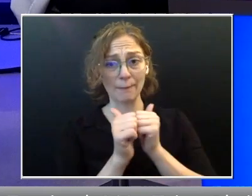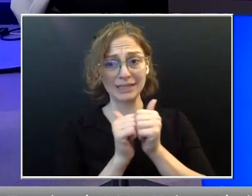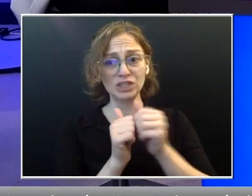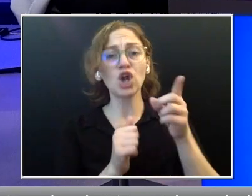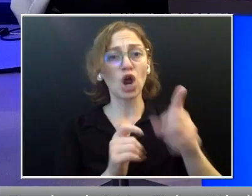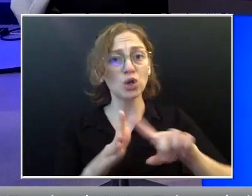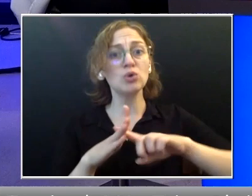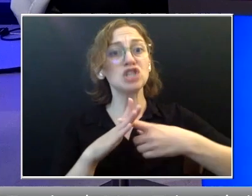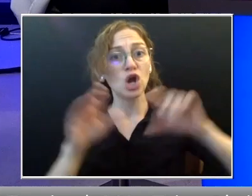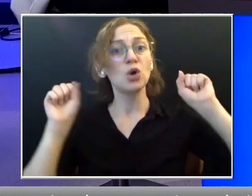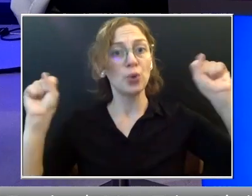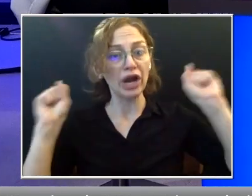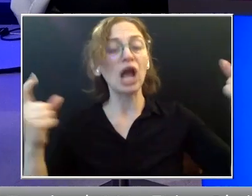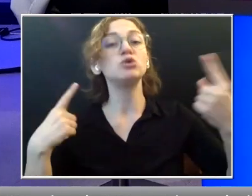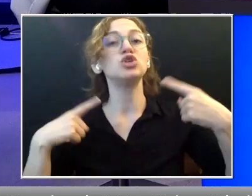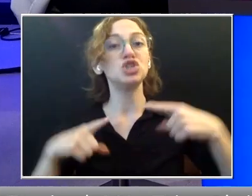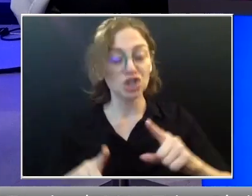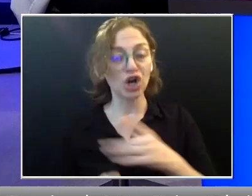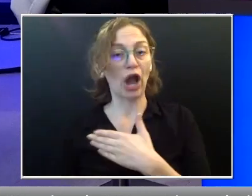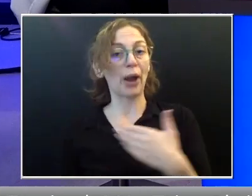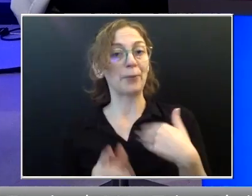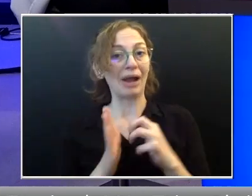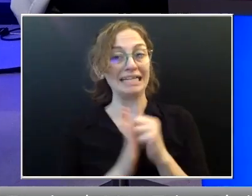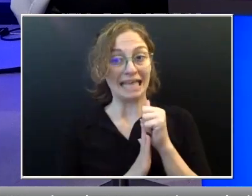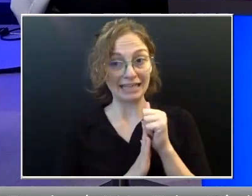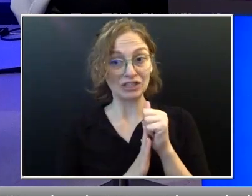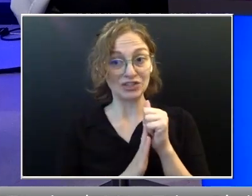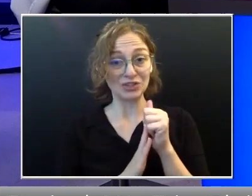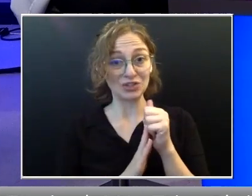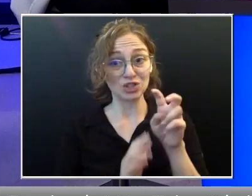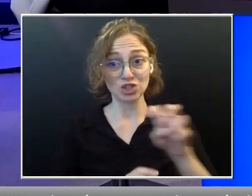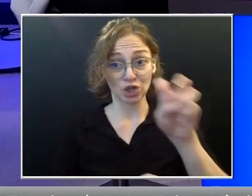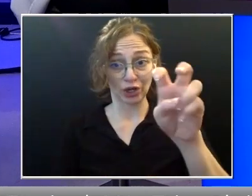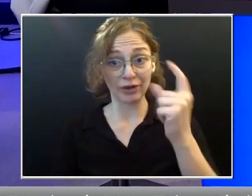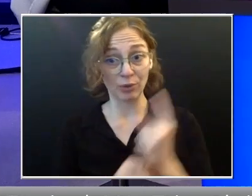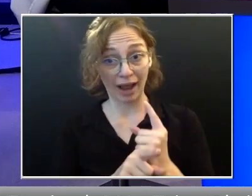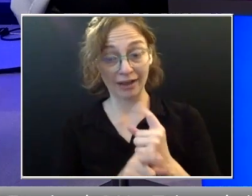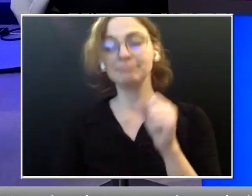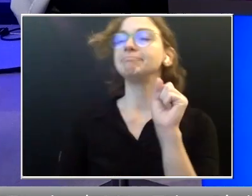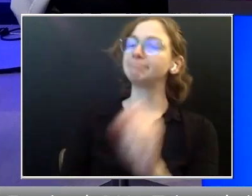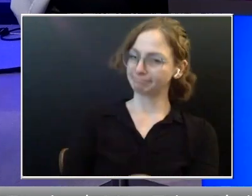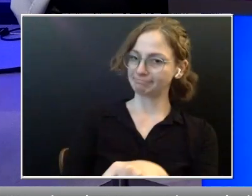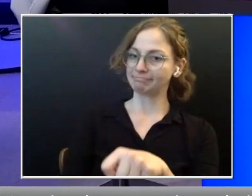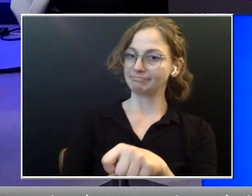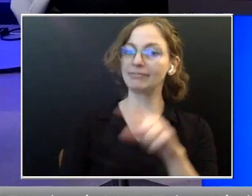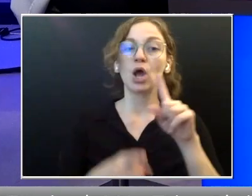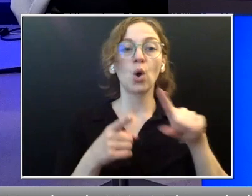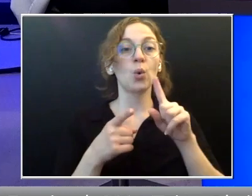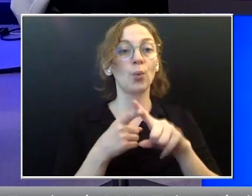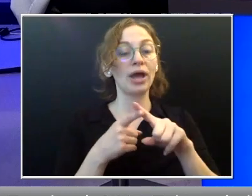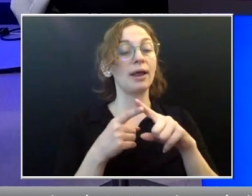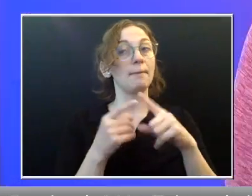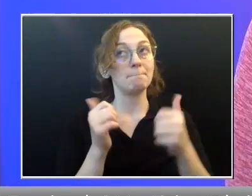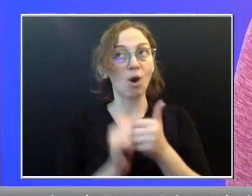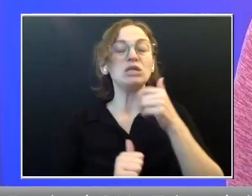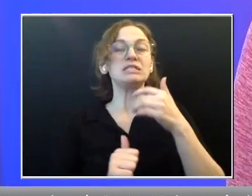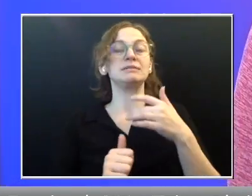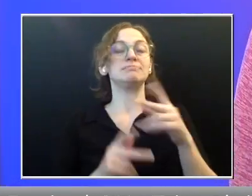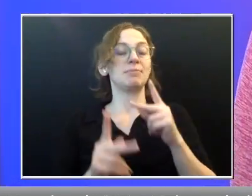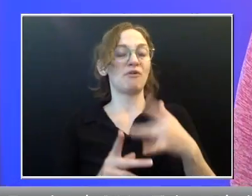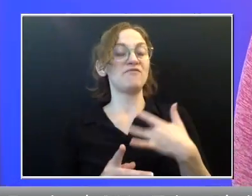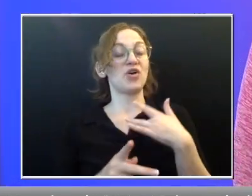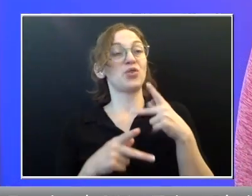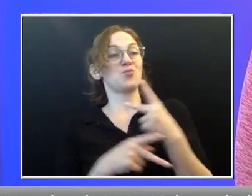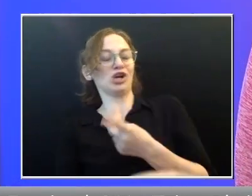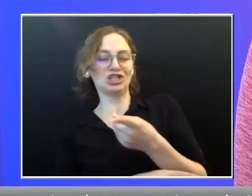your breast cancer battle? I sure did. When most people are feeling the most in the weeds. Yes. You hit the gym. I did. Yeah, I